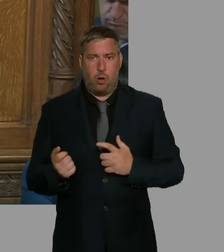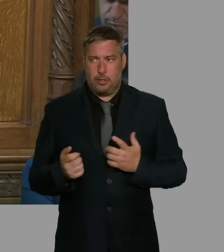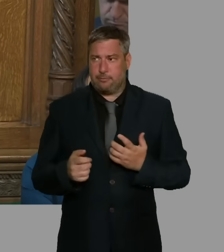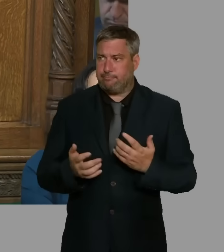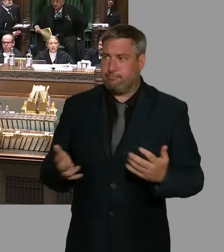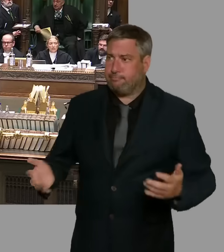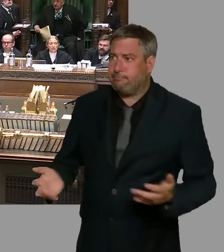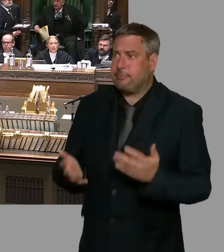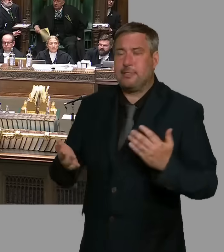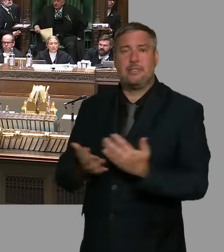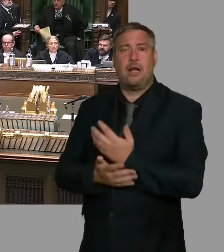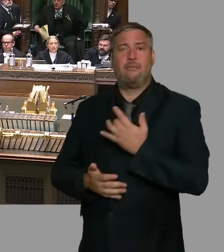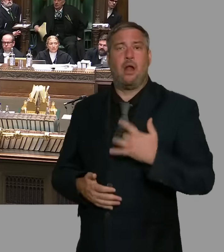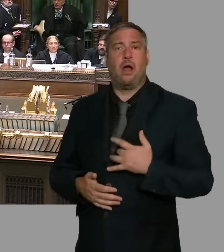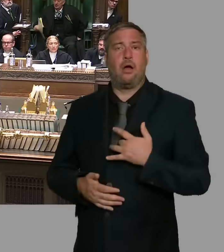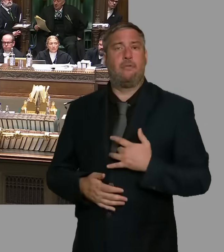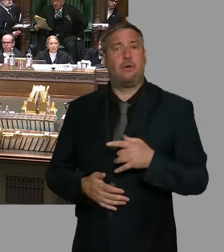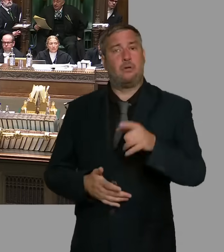vital issue?